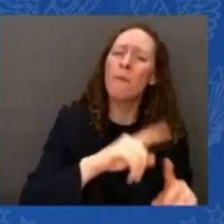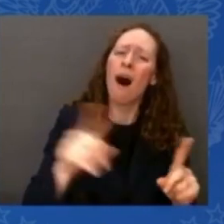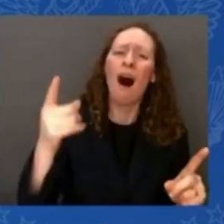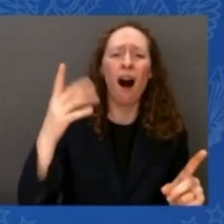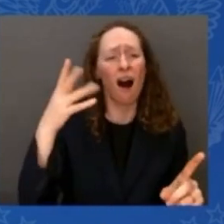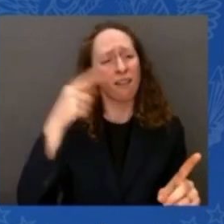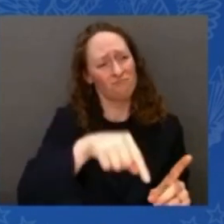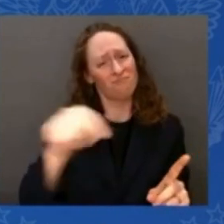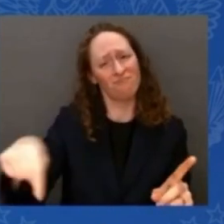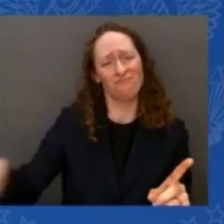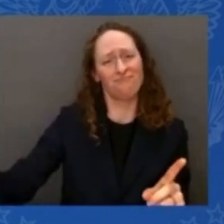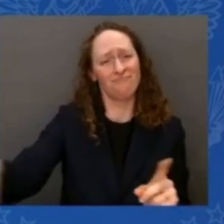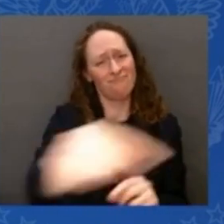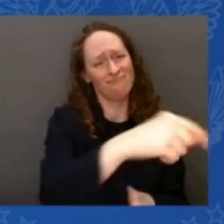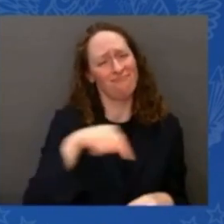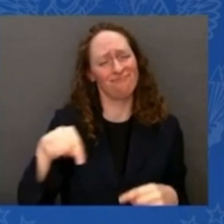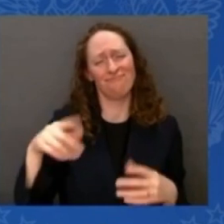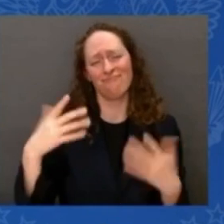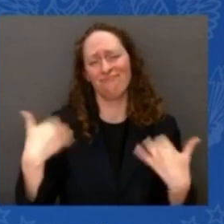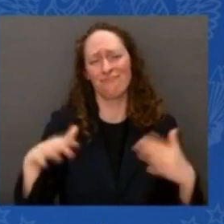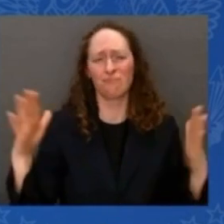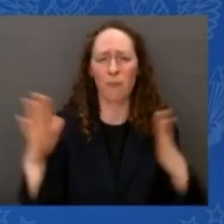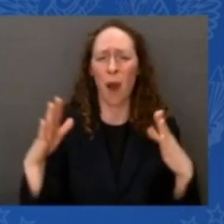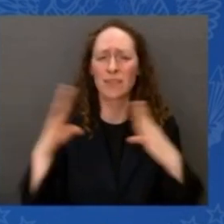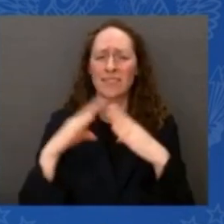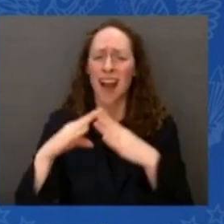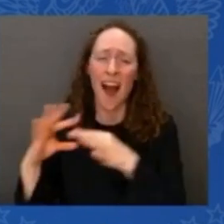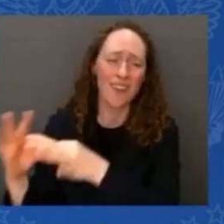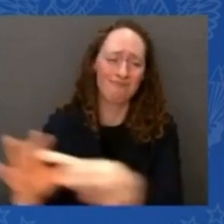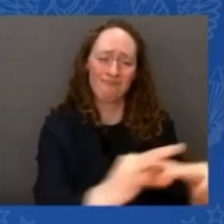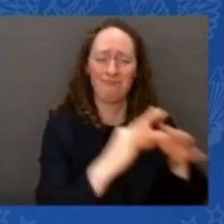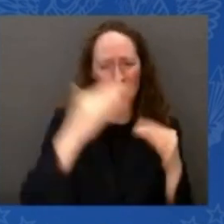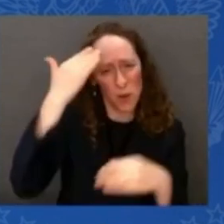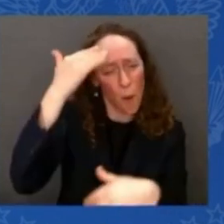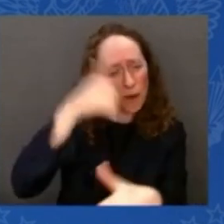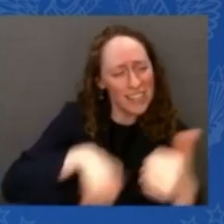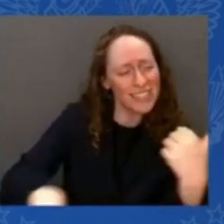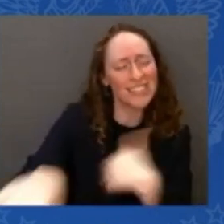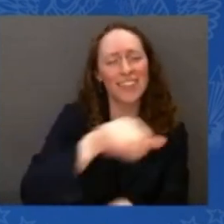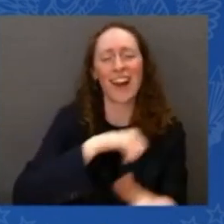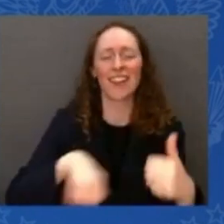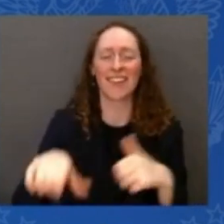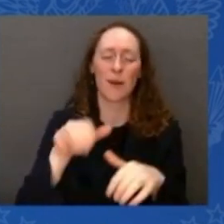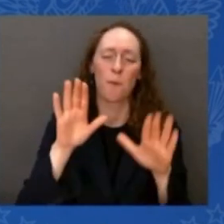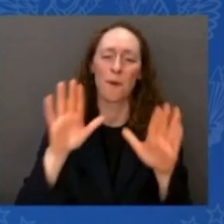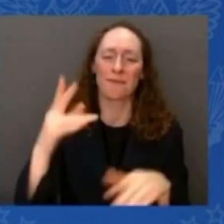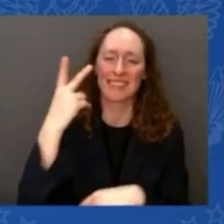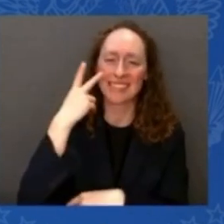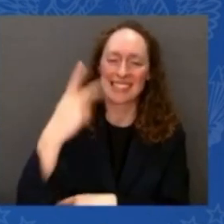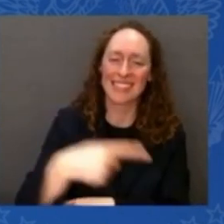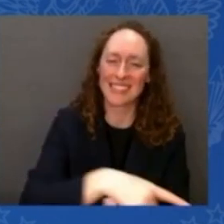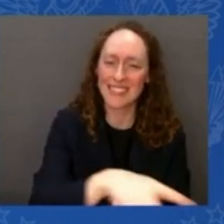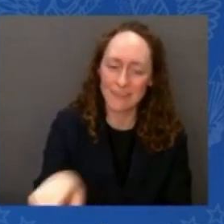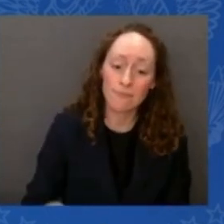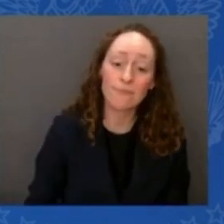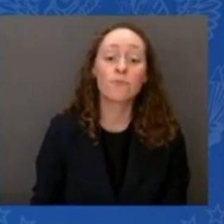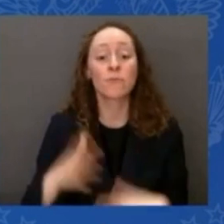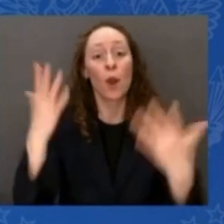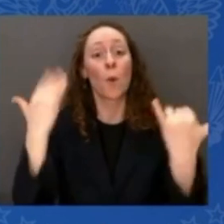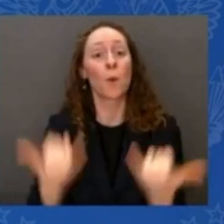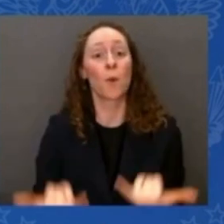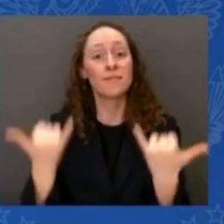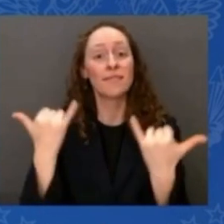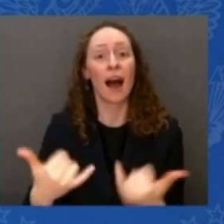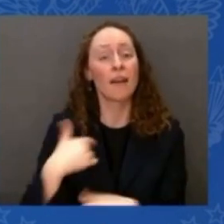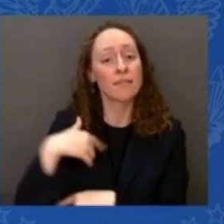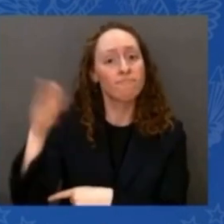So I'm here today to tell you about a story about our family's wonky navigation through the healthcare